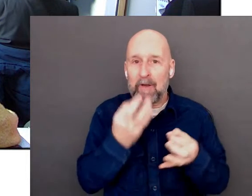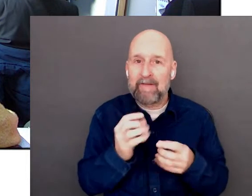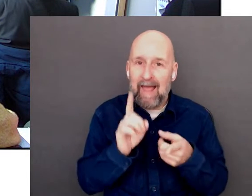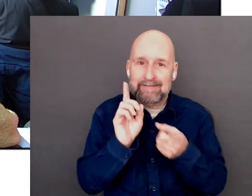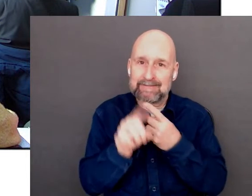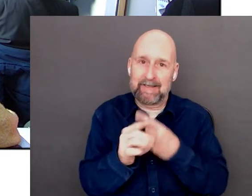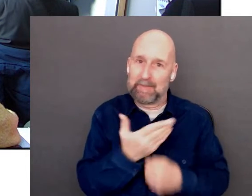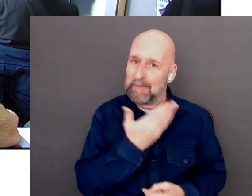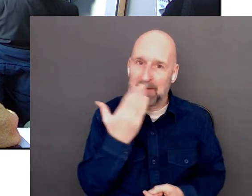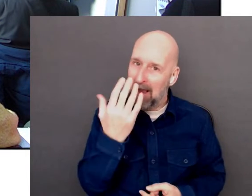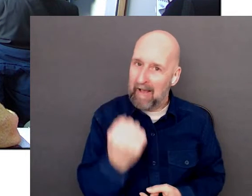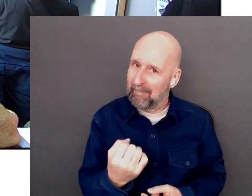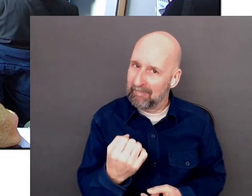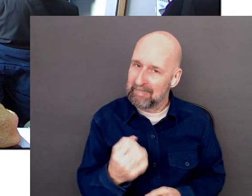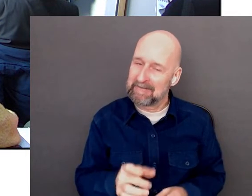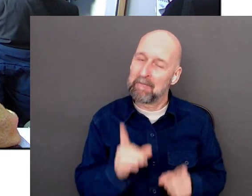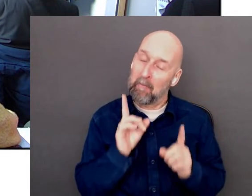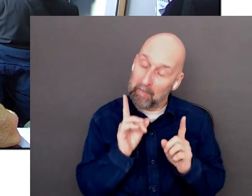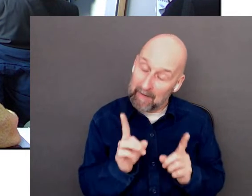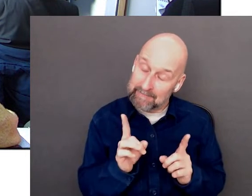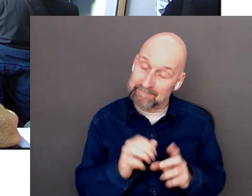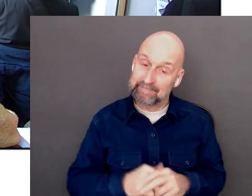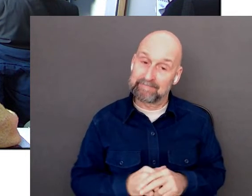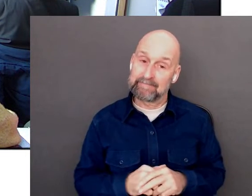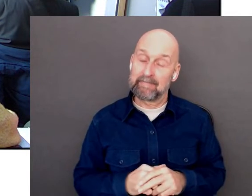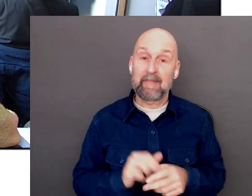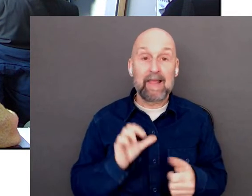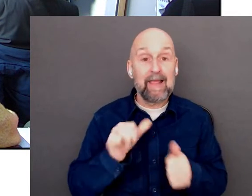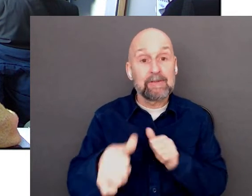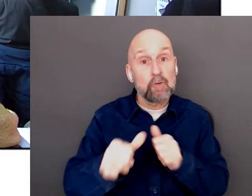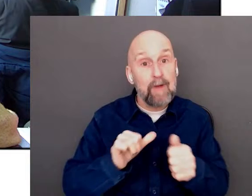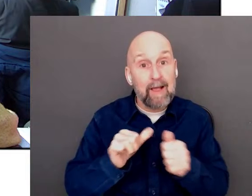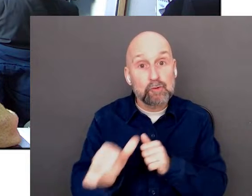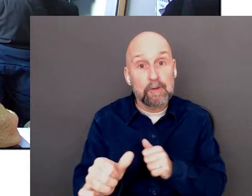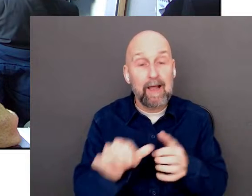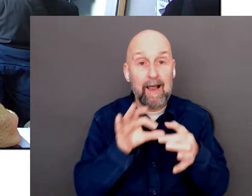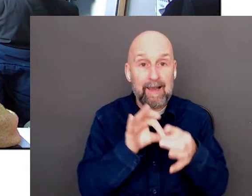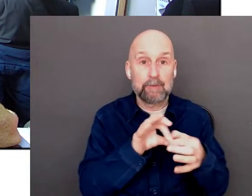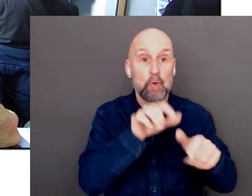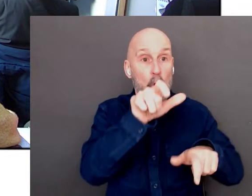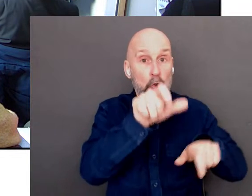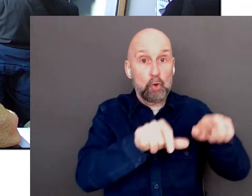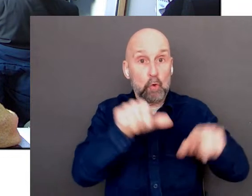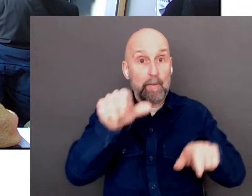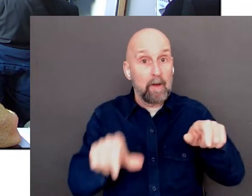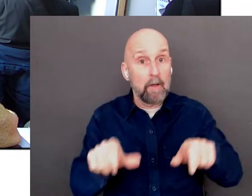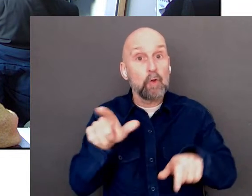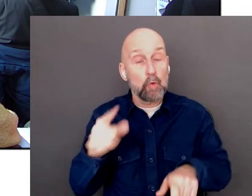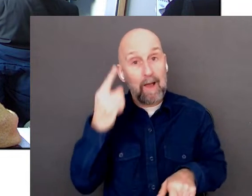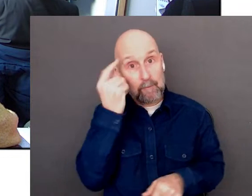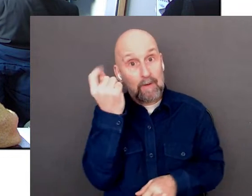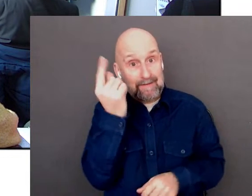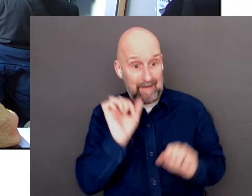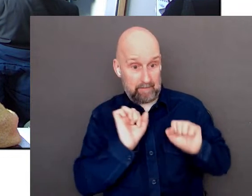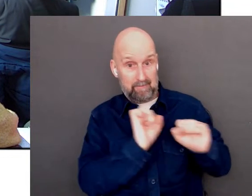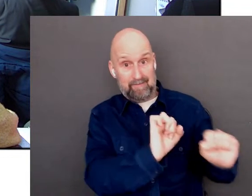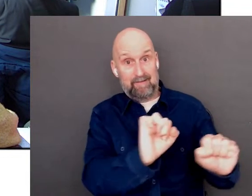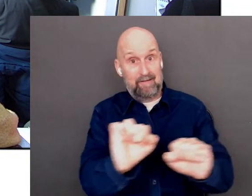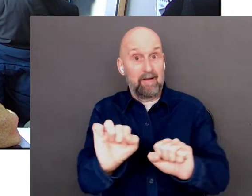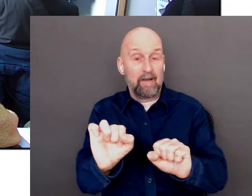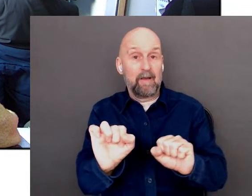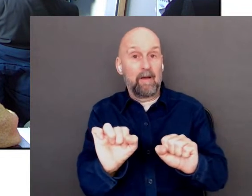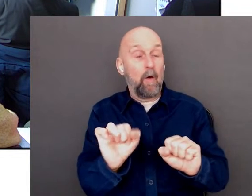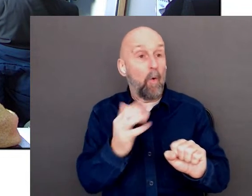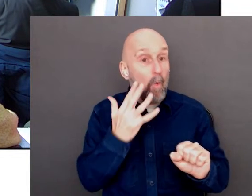think if interaction is all about human, so you need to understand when, how, where the human